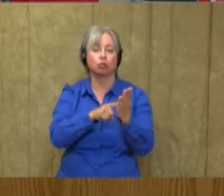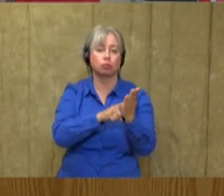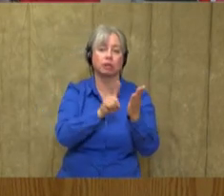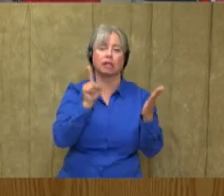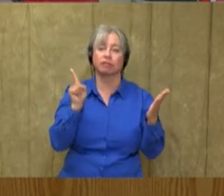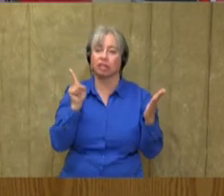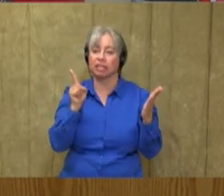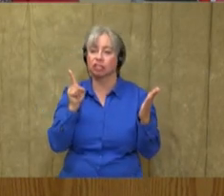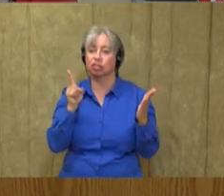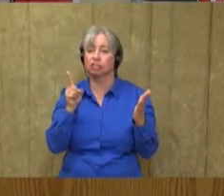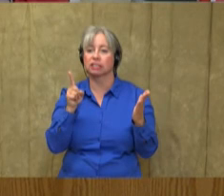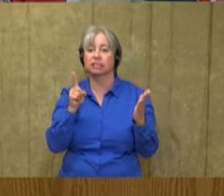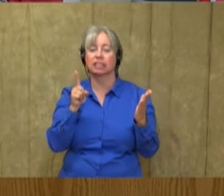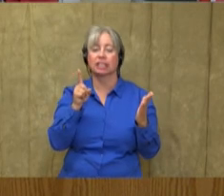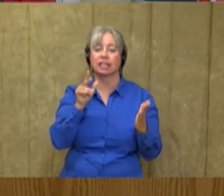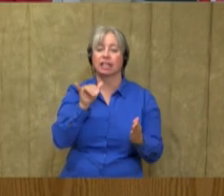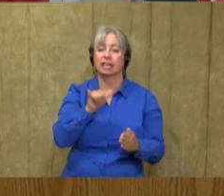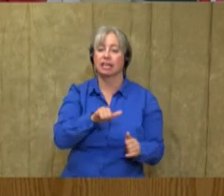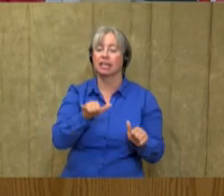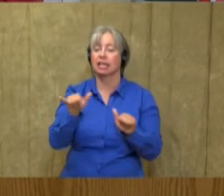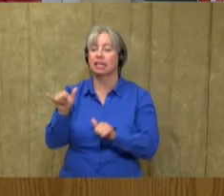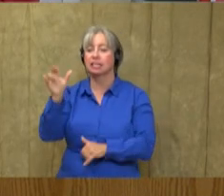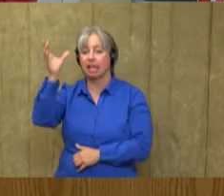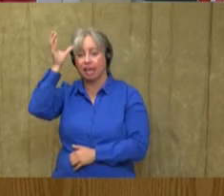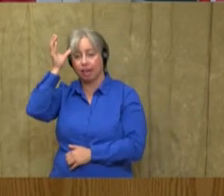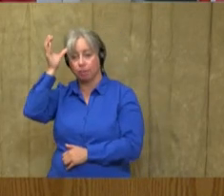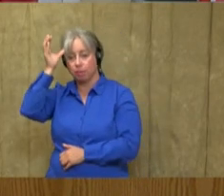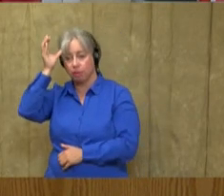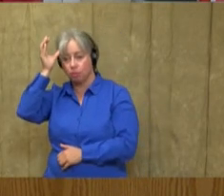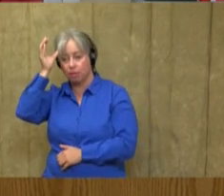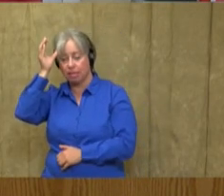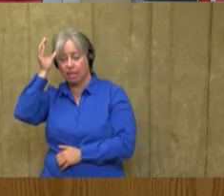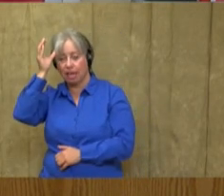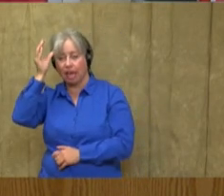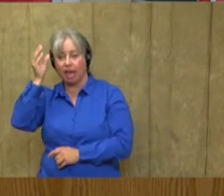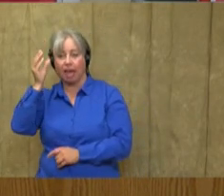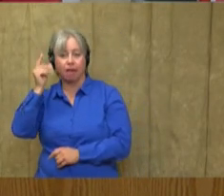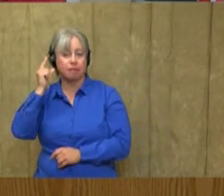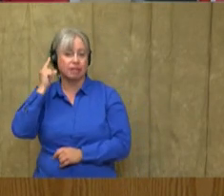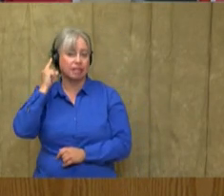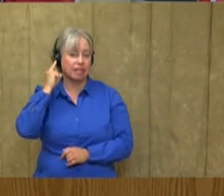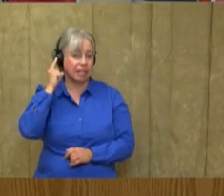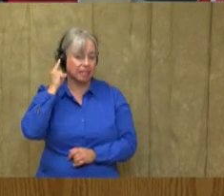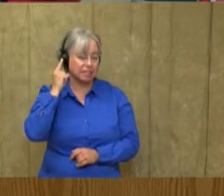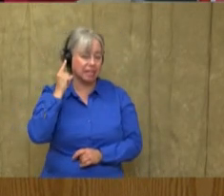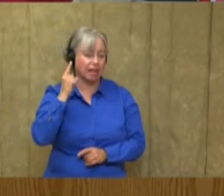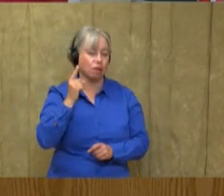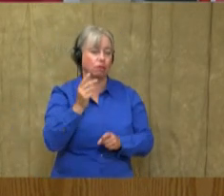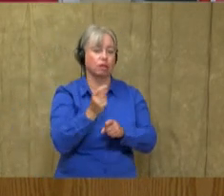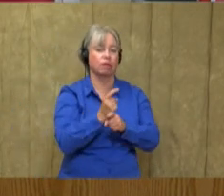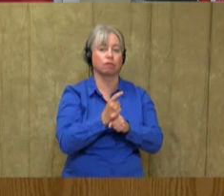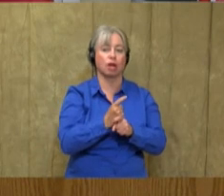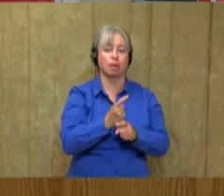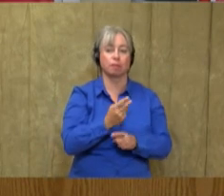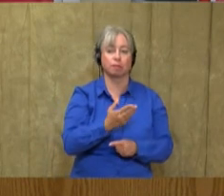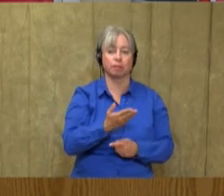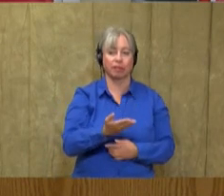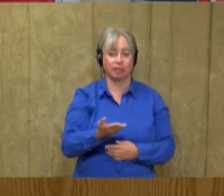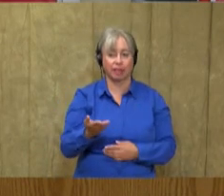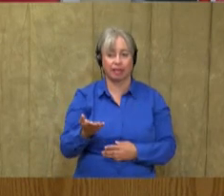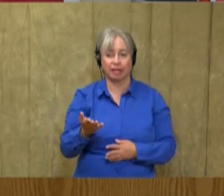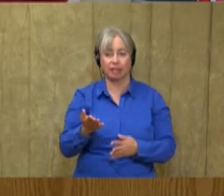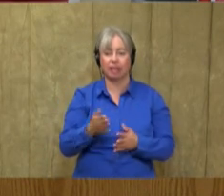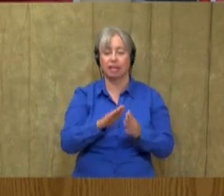same idea. So we have a source of the sound. So the sound comes from a source, and it will propagate